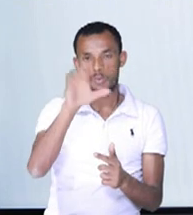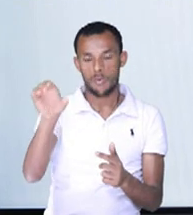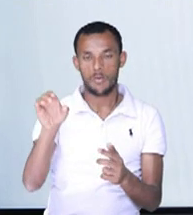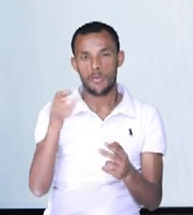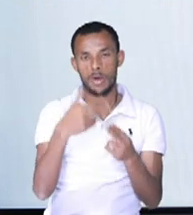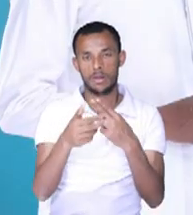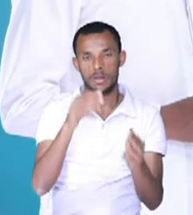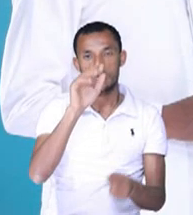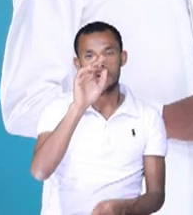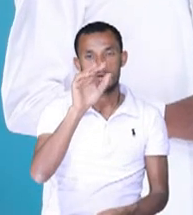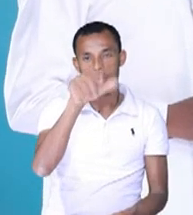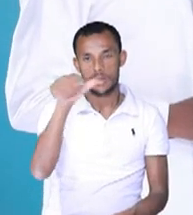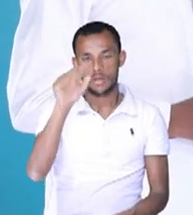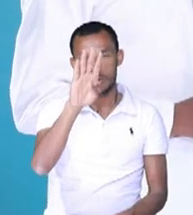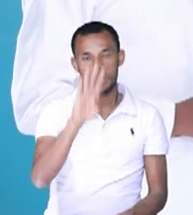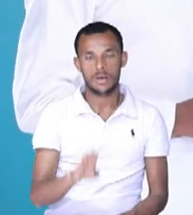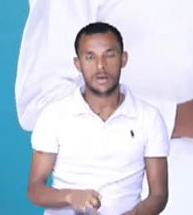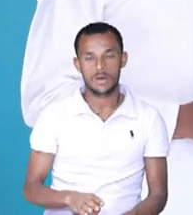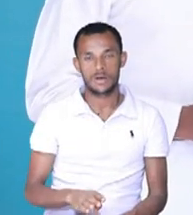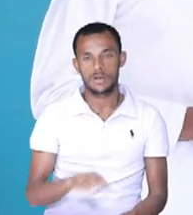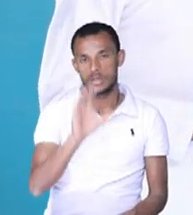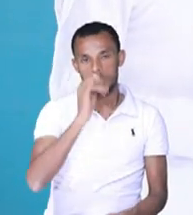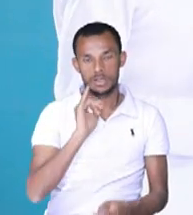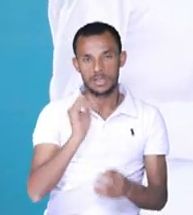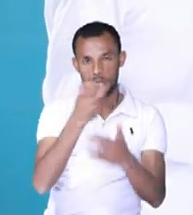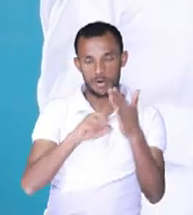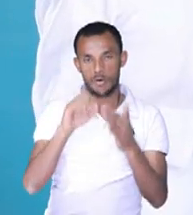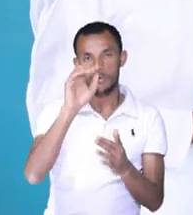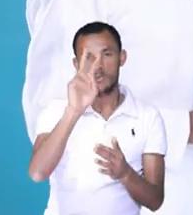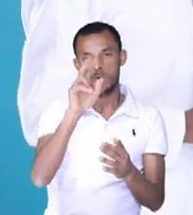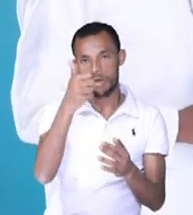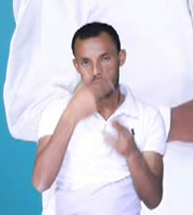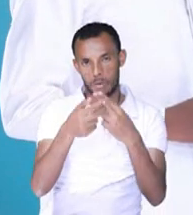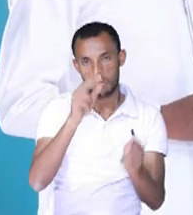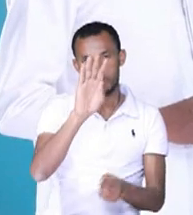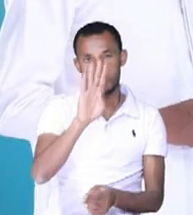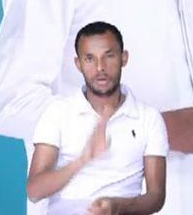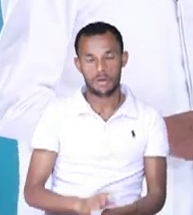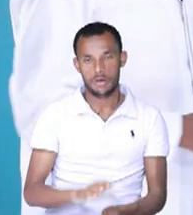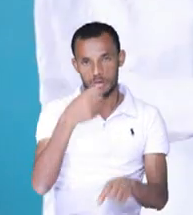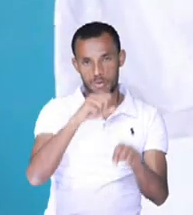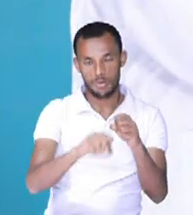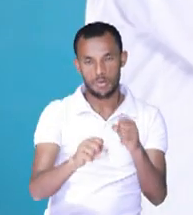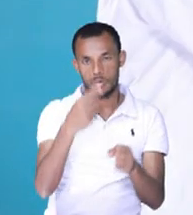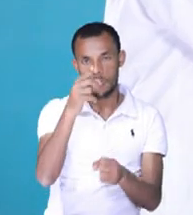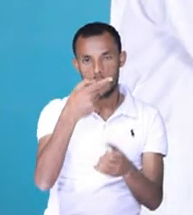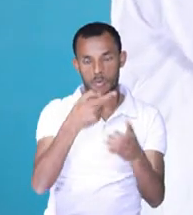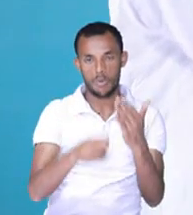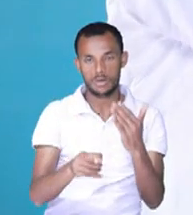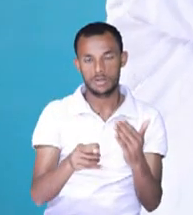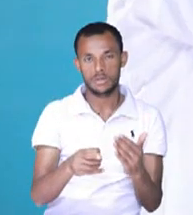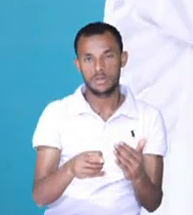B. Because C is the product of the two, A times B it will be. So, what is a